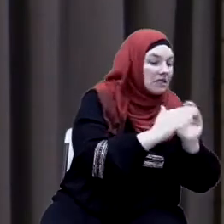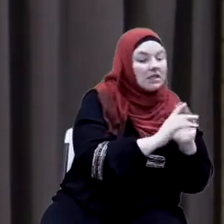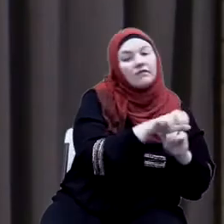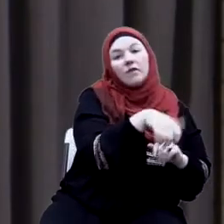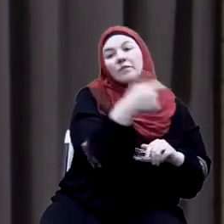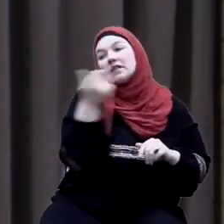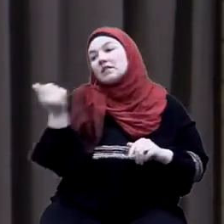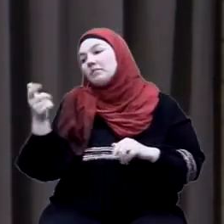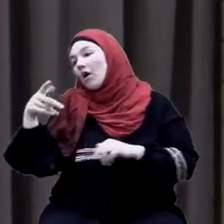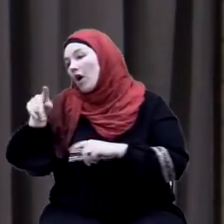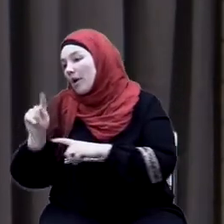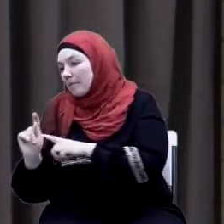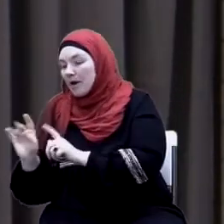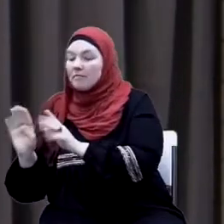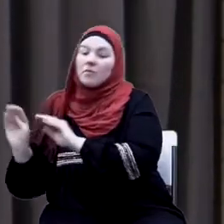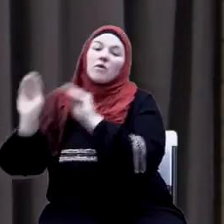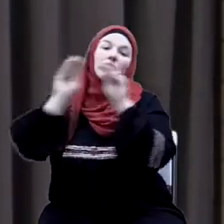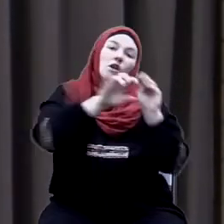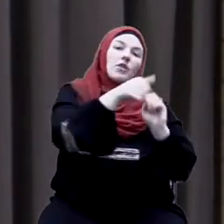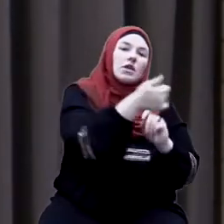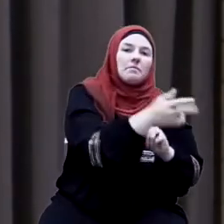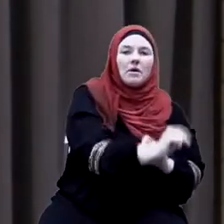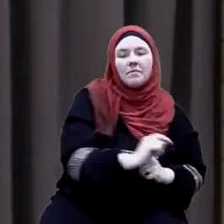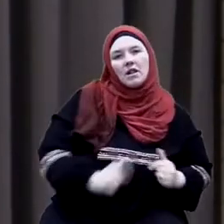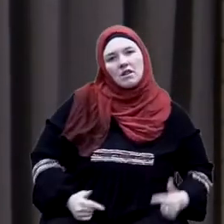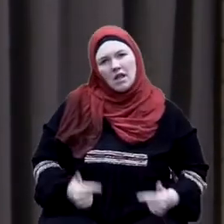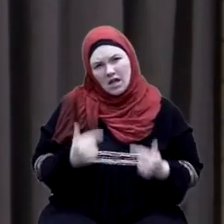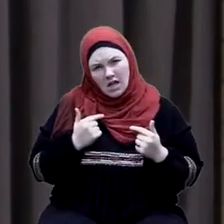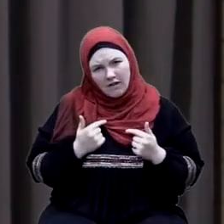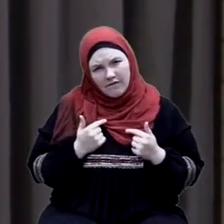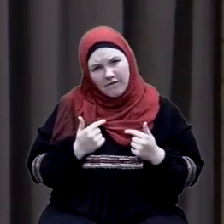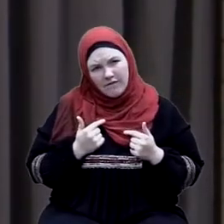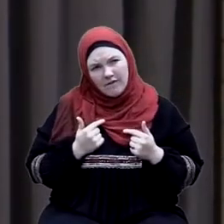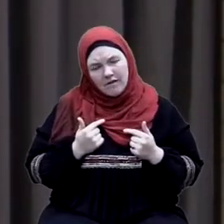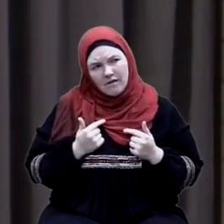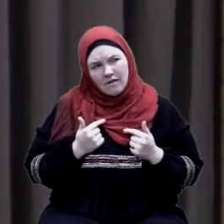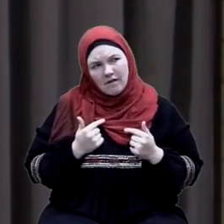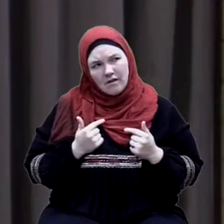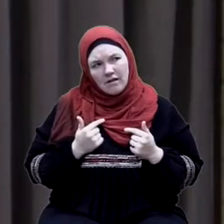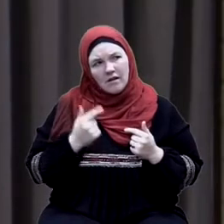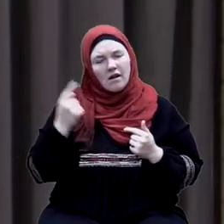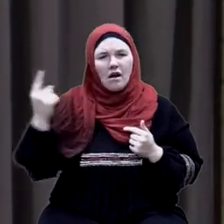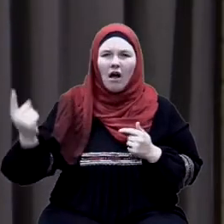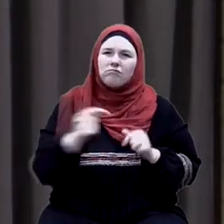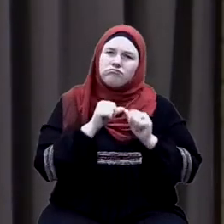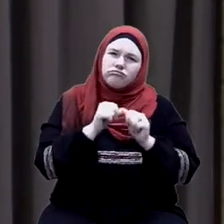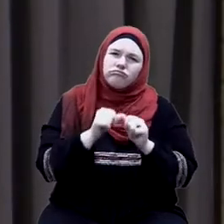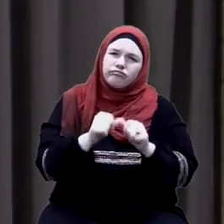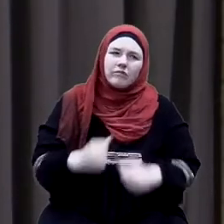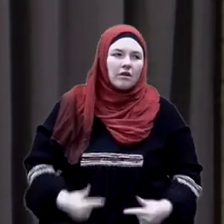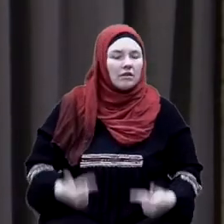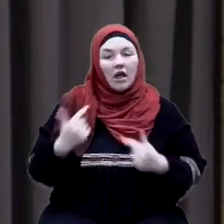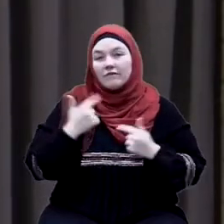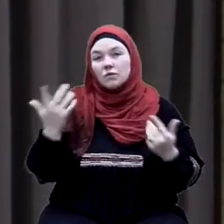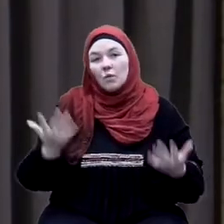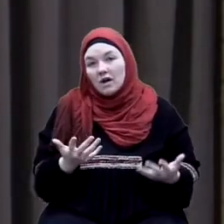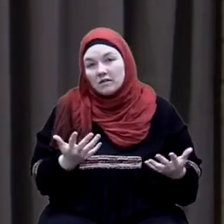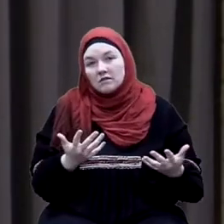to this apartment. We keep moving. Life, the most constant thing is life is